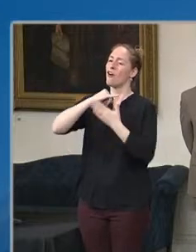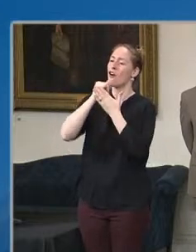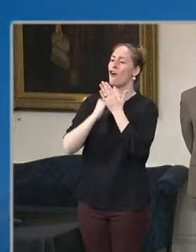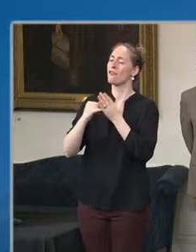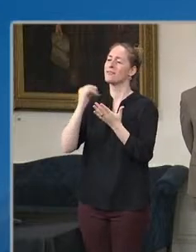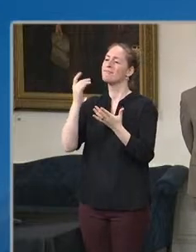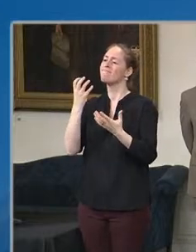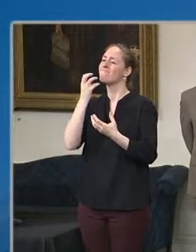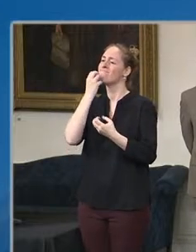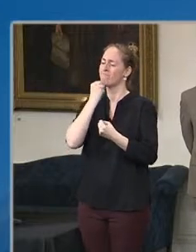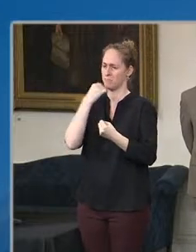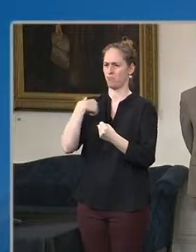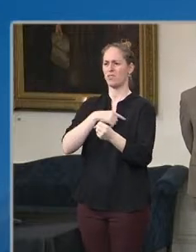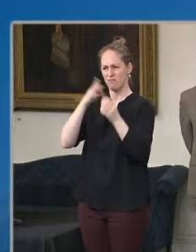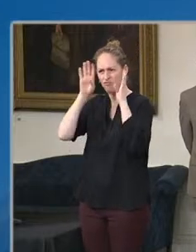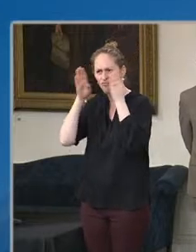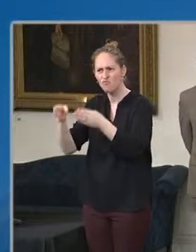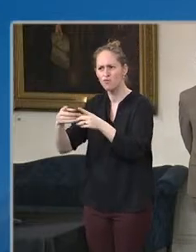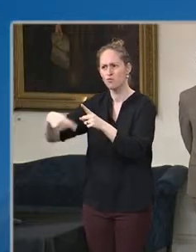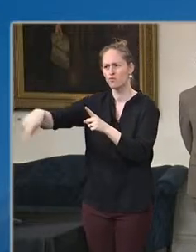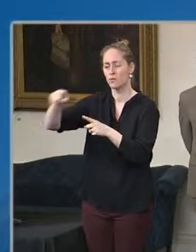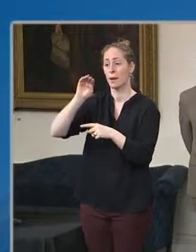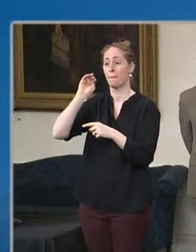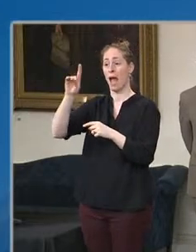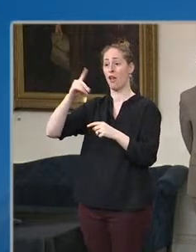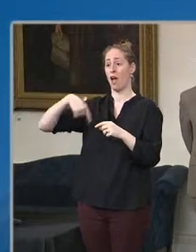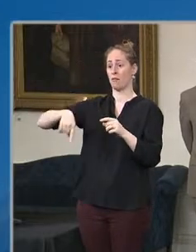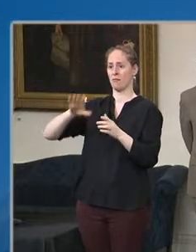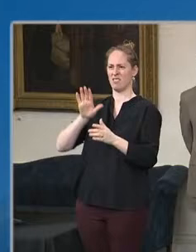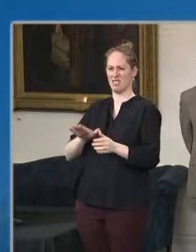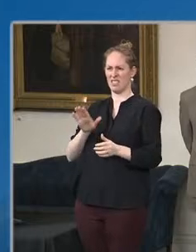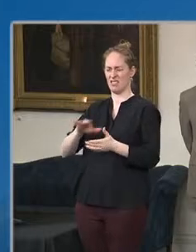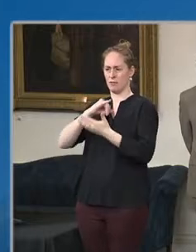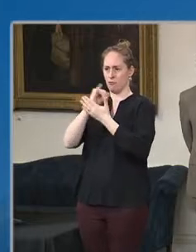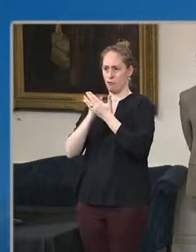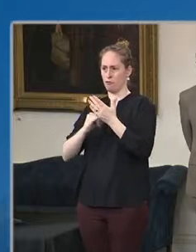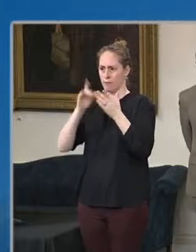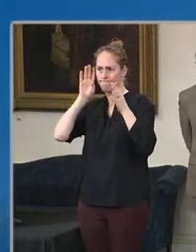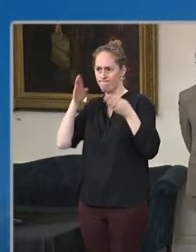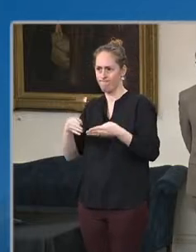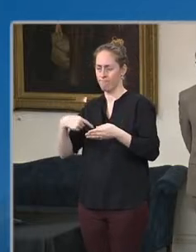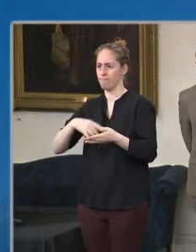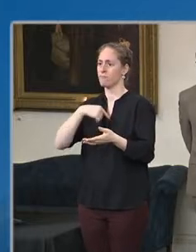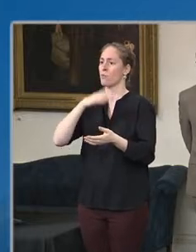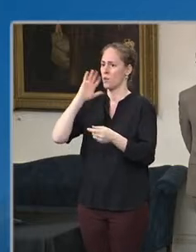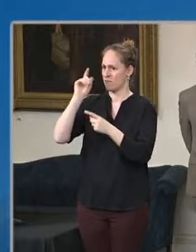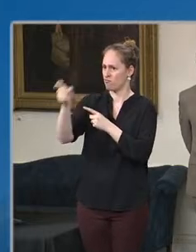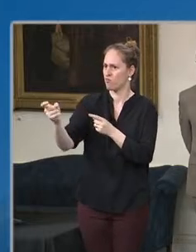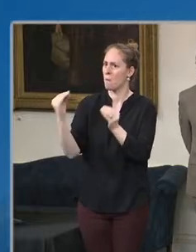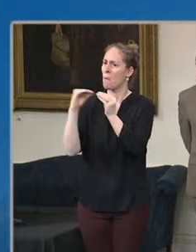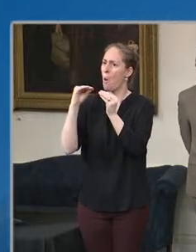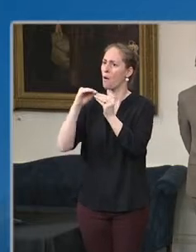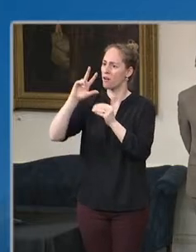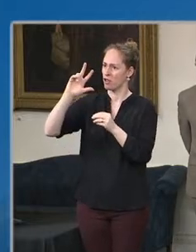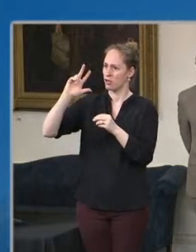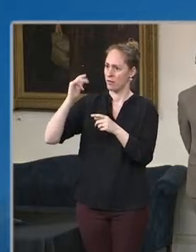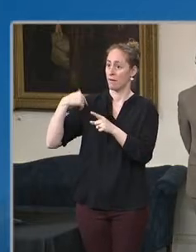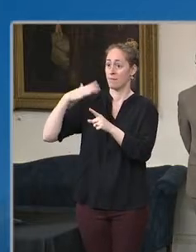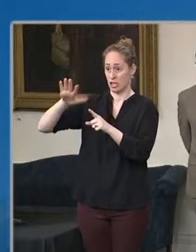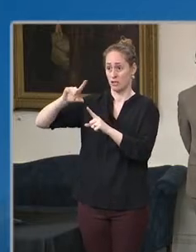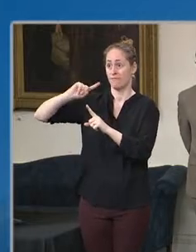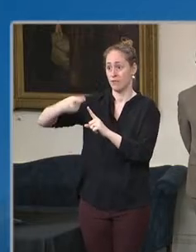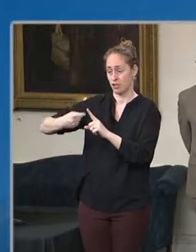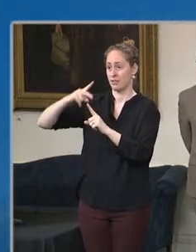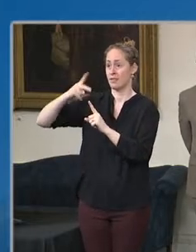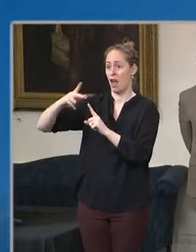its third round of emergency grants to more than 300 artists and artist organizations across Maryland, which will bring